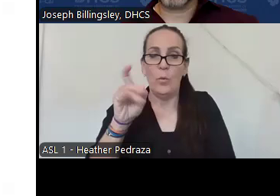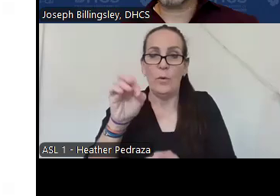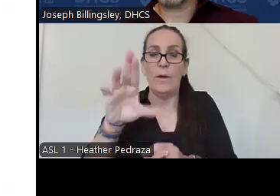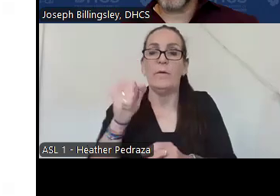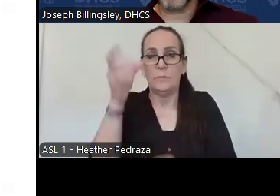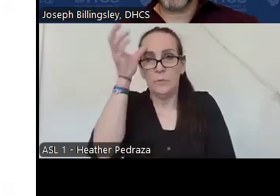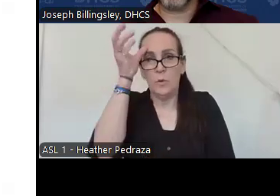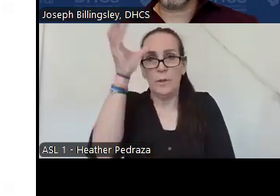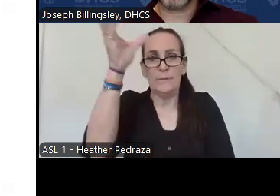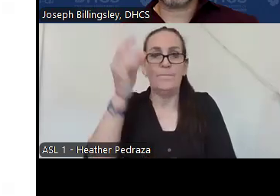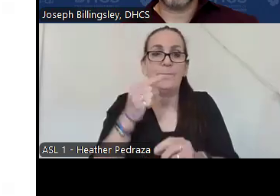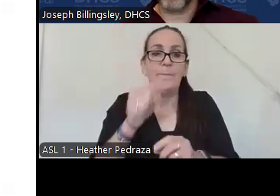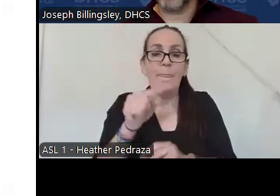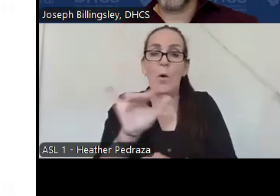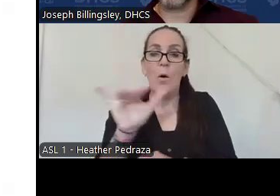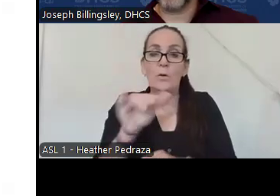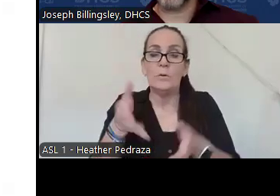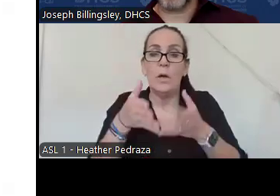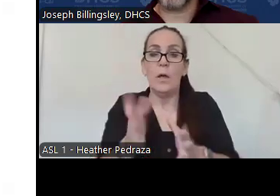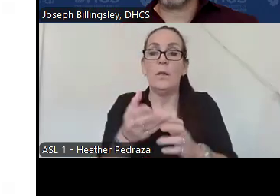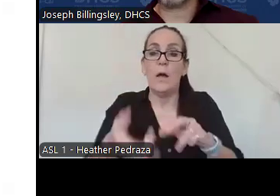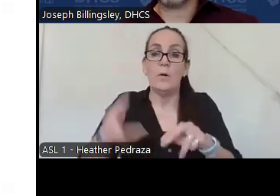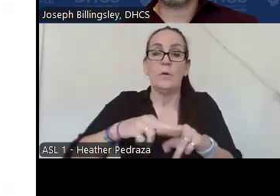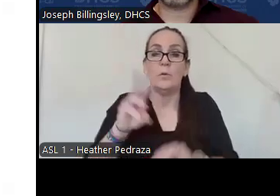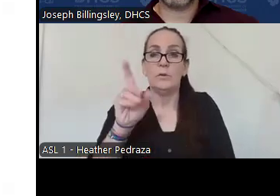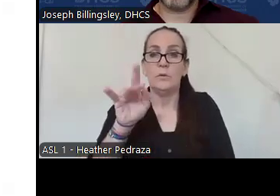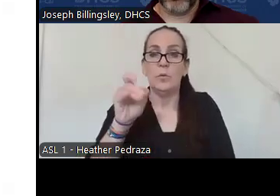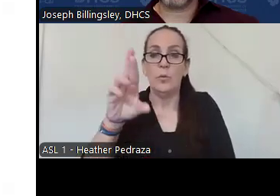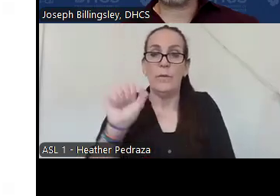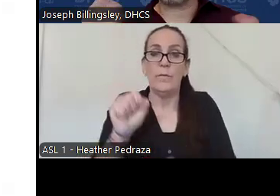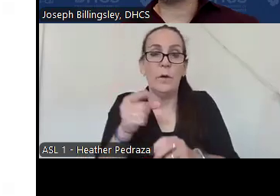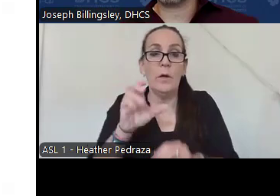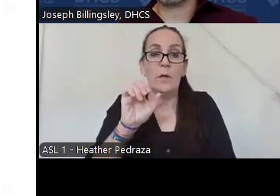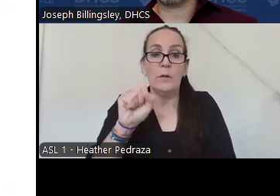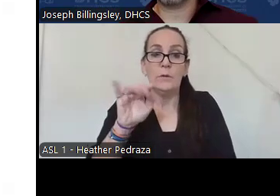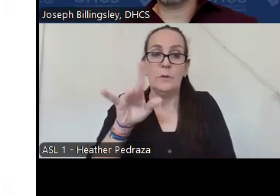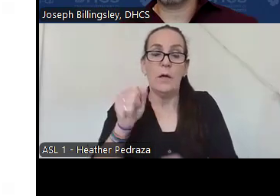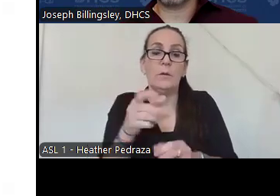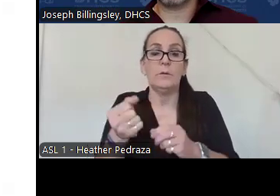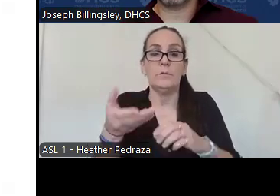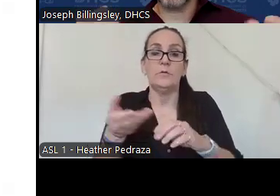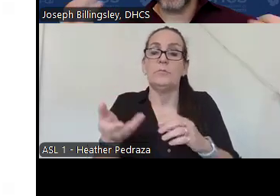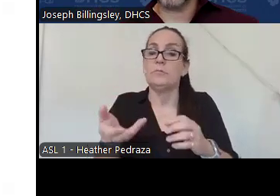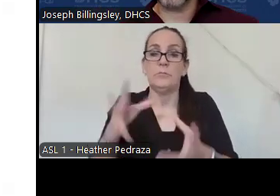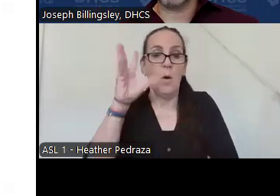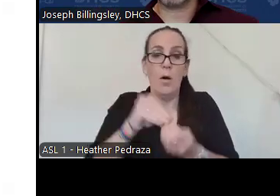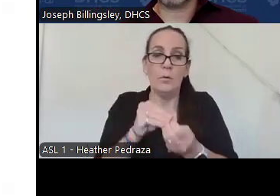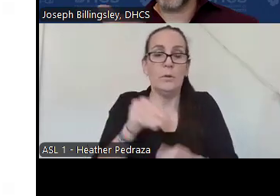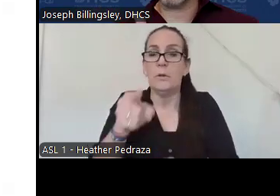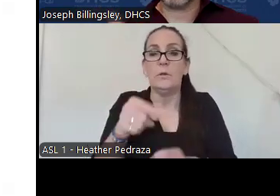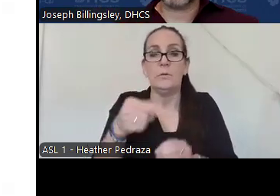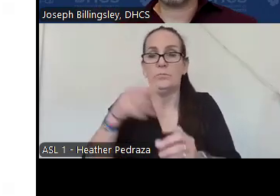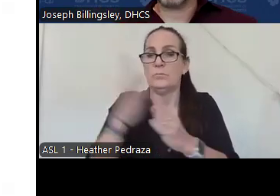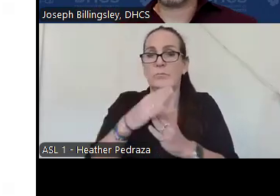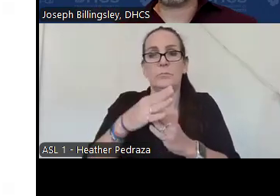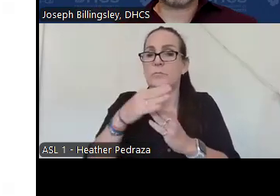allows for increasing waiver slots overall is another priority. So, I mean, one of our stated goals, another goal in this, in